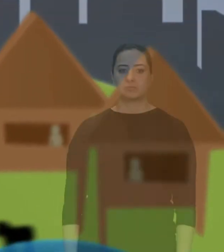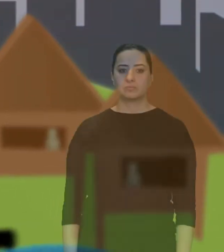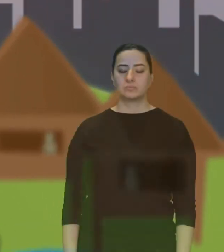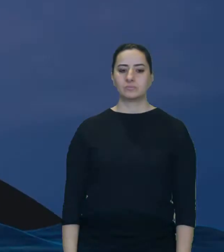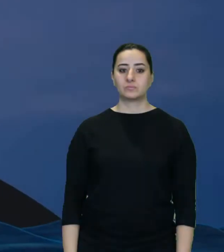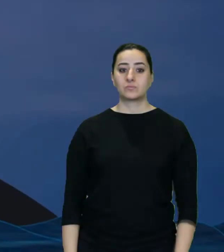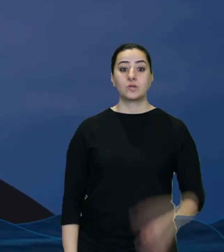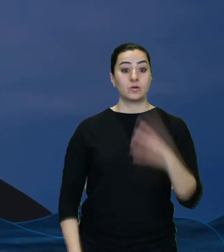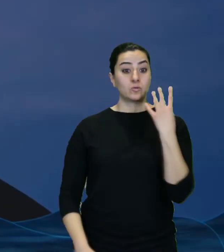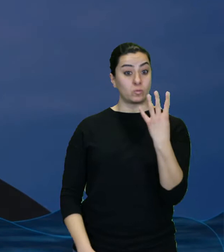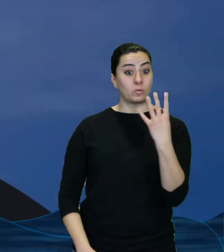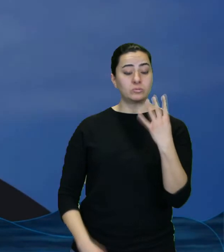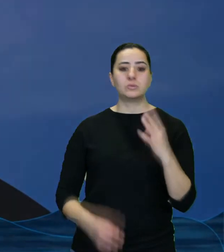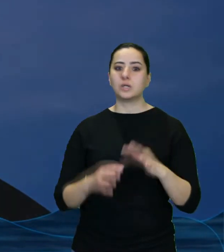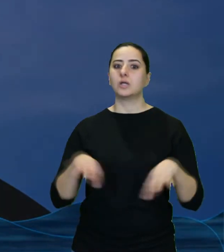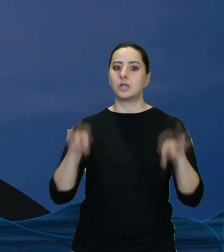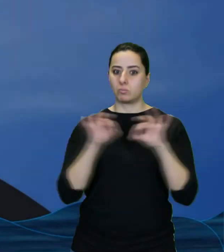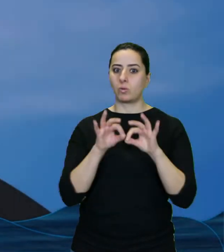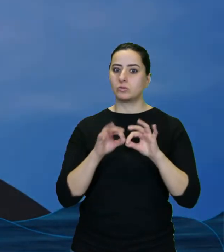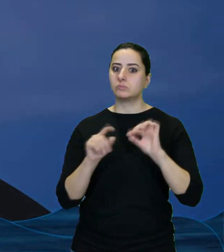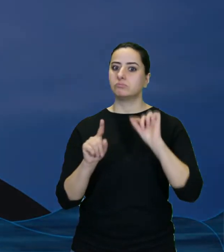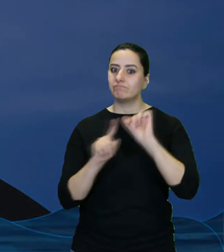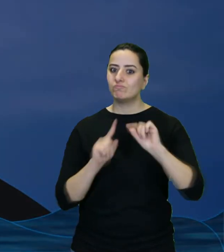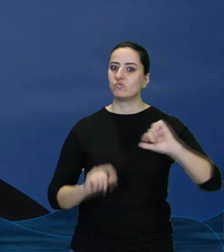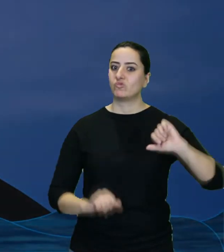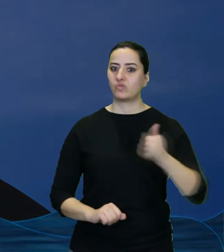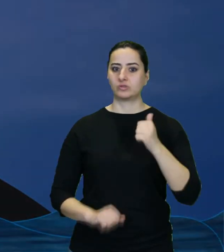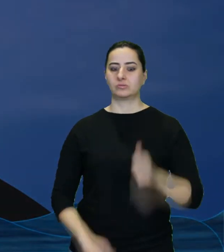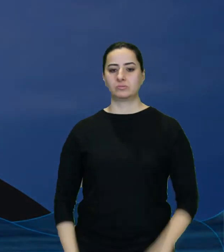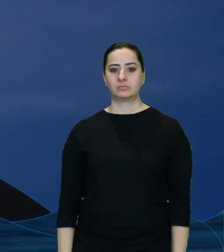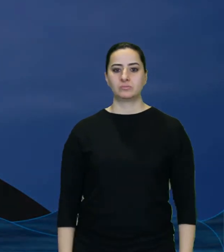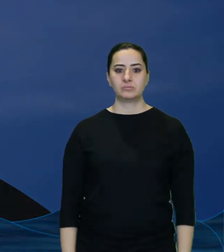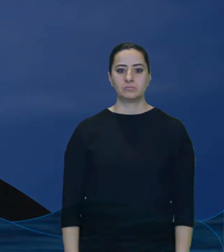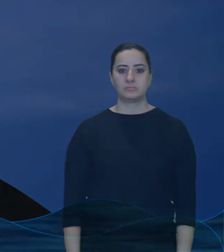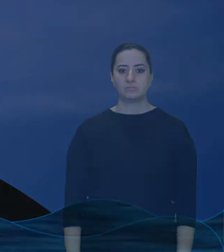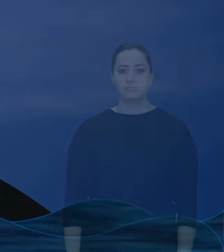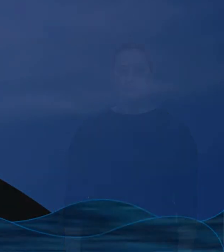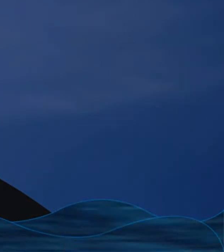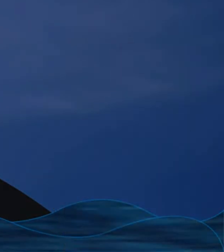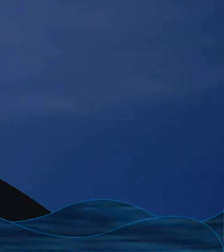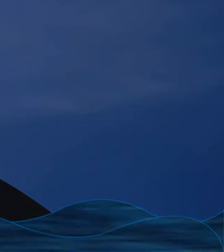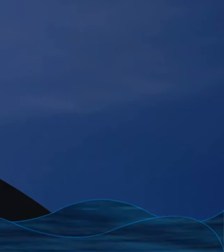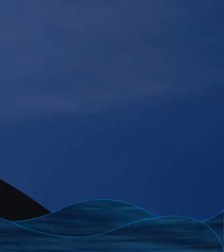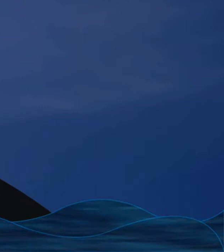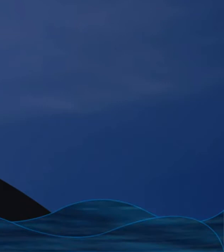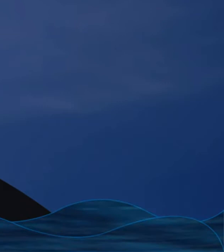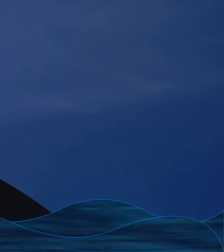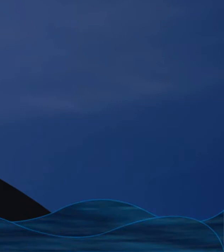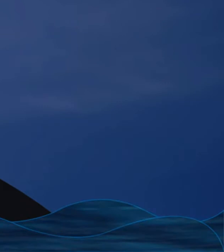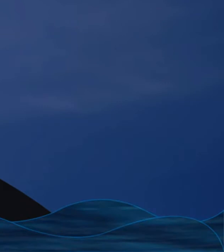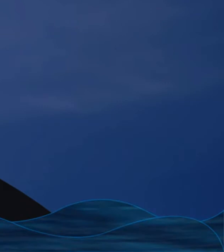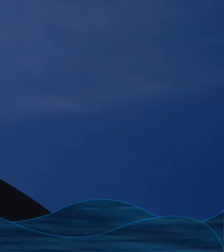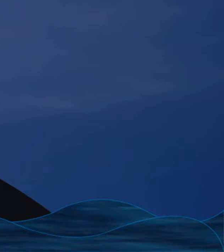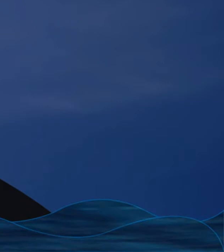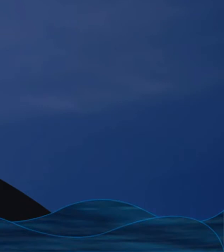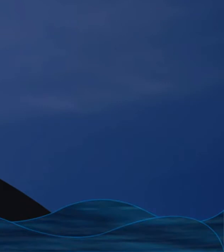It has 4 main priorities. Metropole at the night, a warning red light on the top of the skyscraper in the night. Some warning